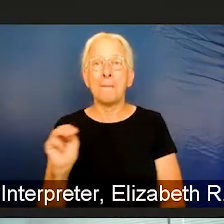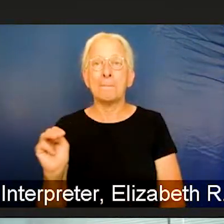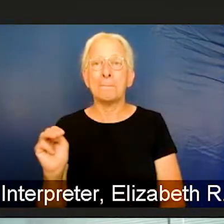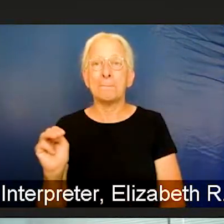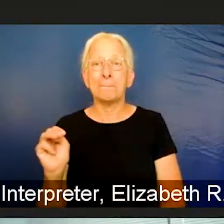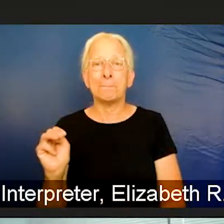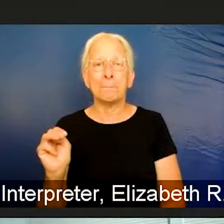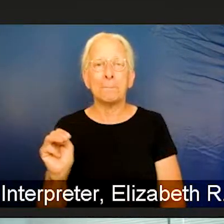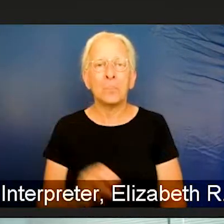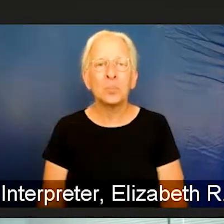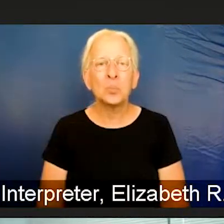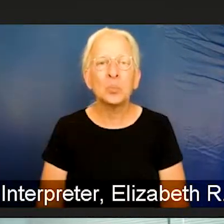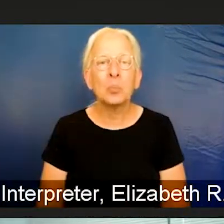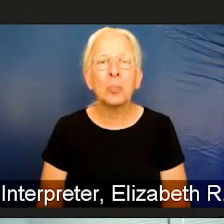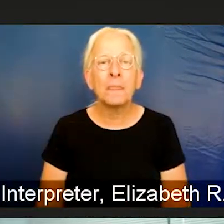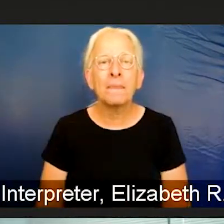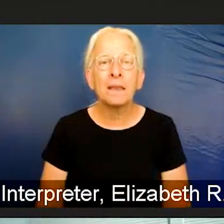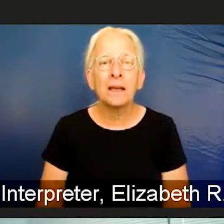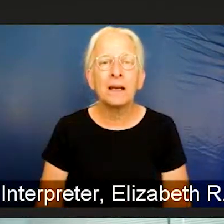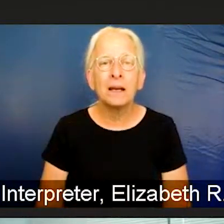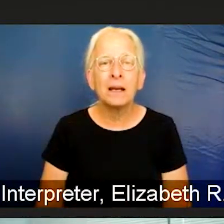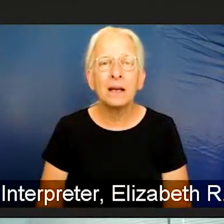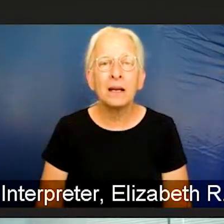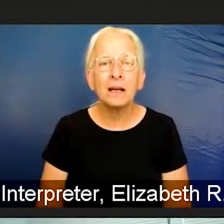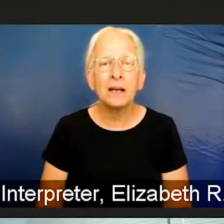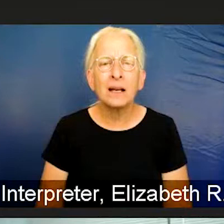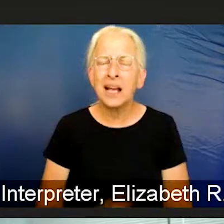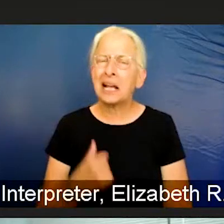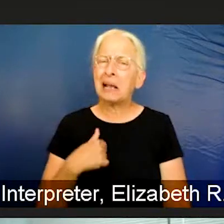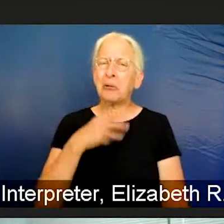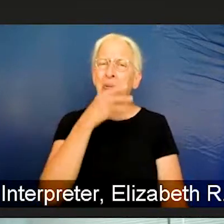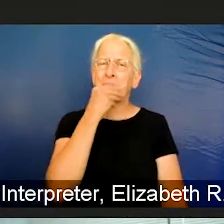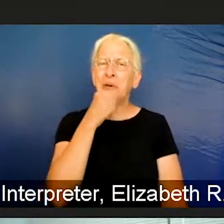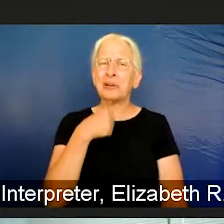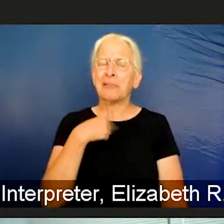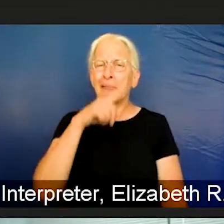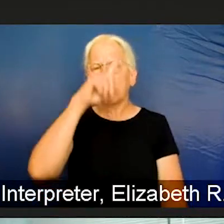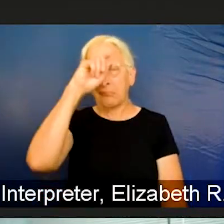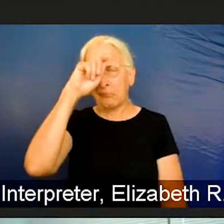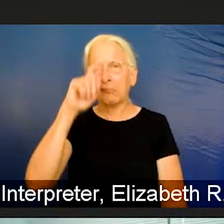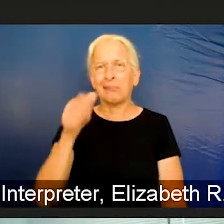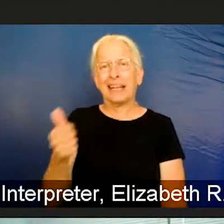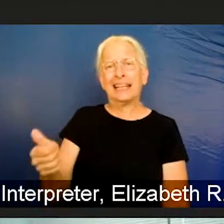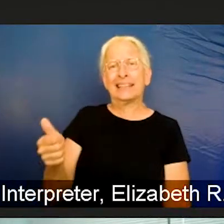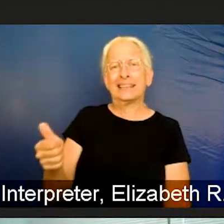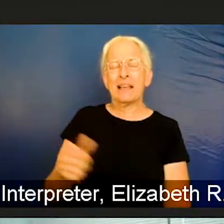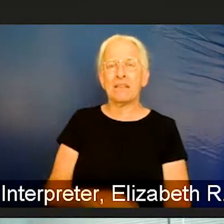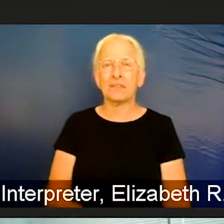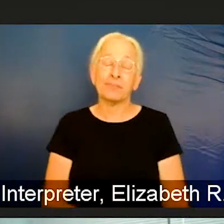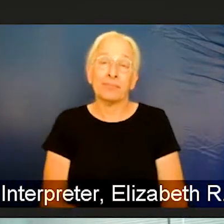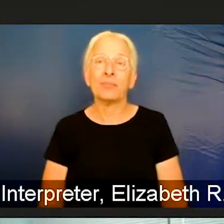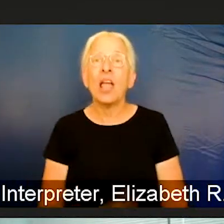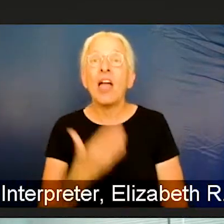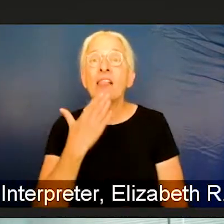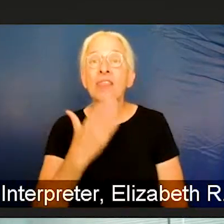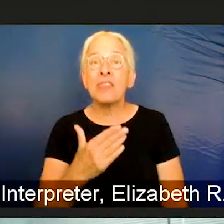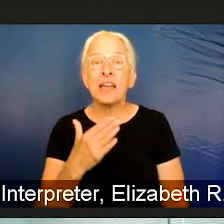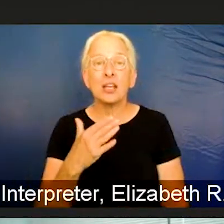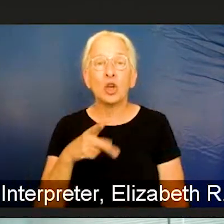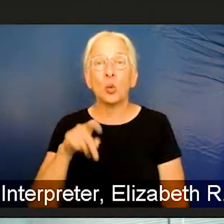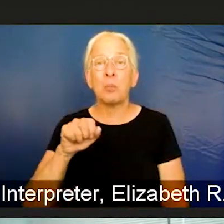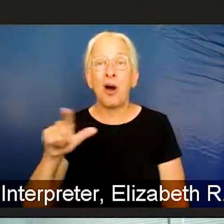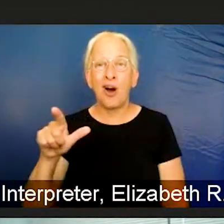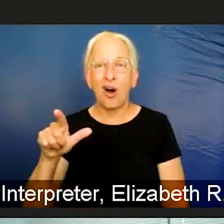There now? Yes. Somehow it was muted and unmuted by itself, I thought. Thank you, Paul.